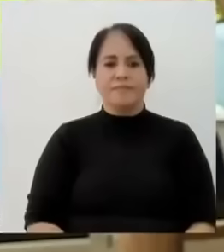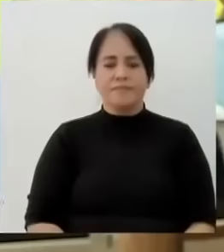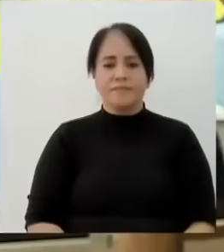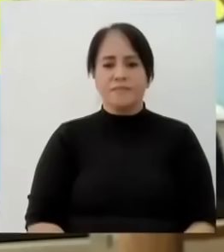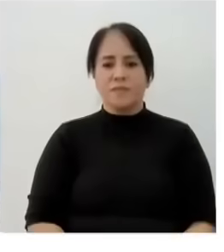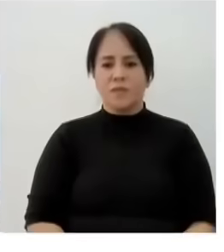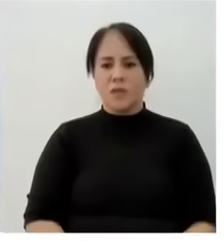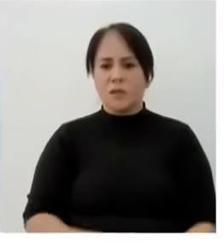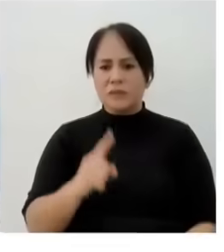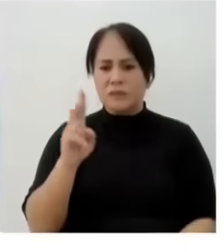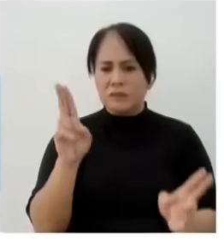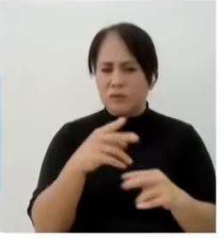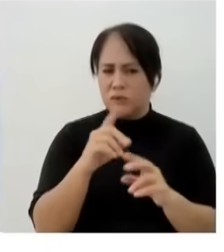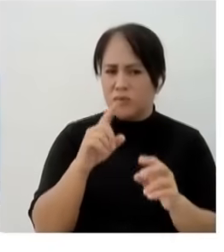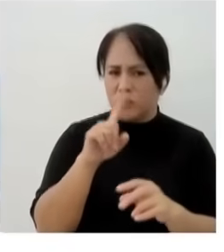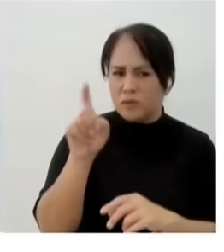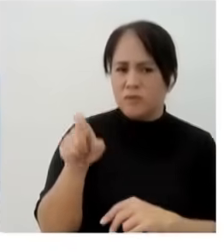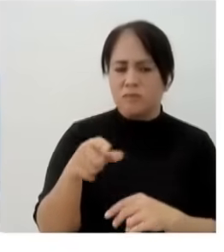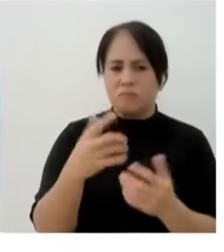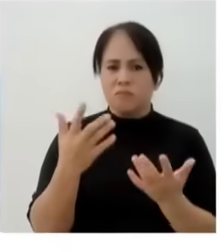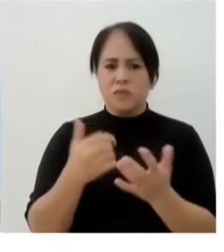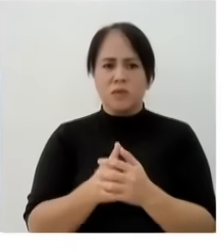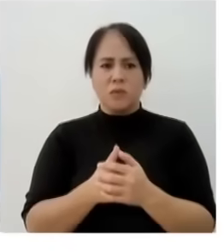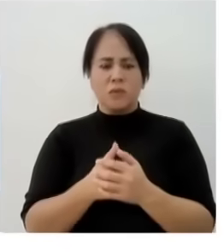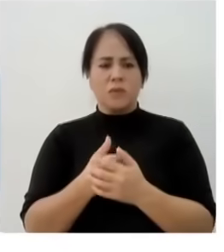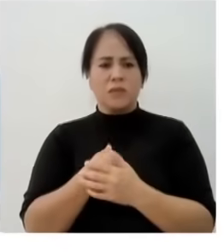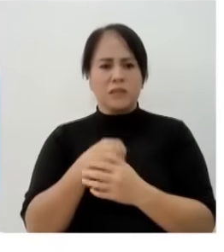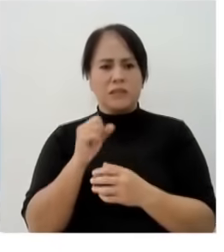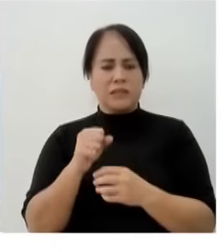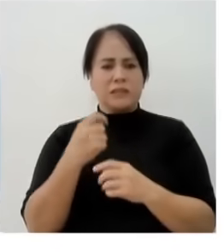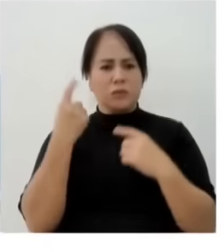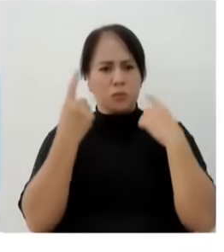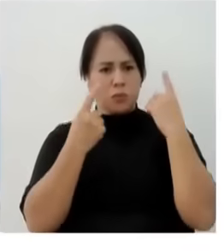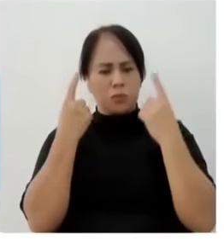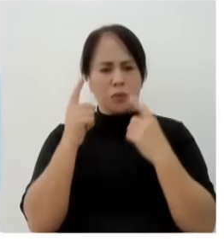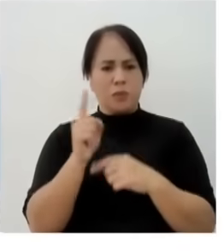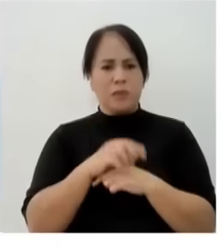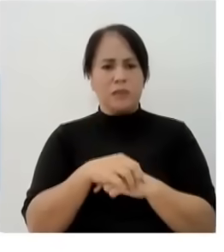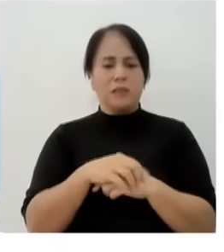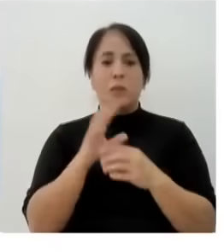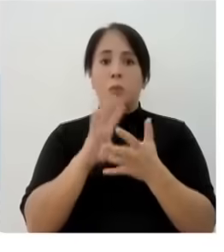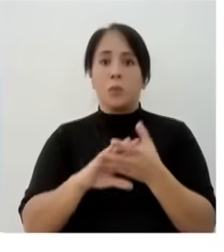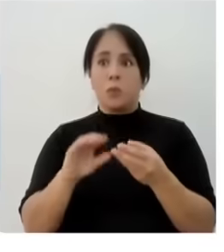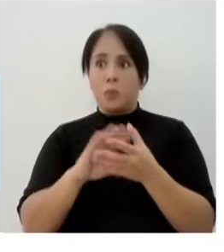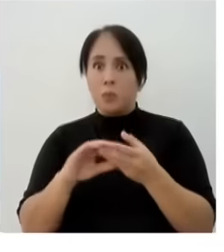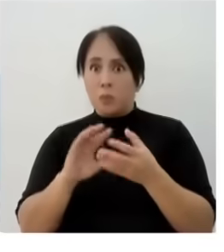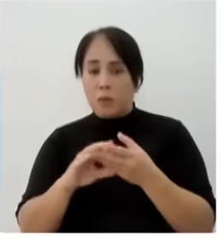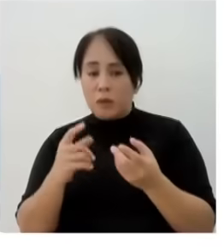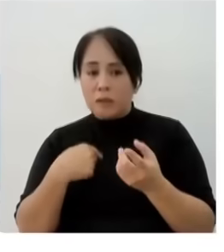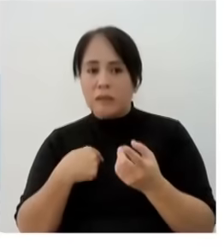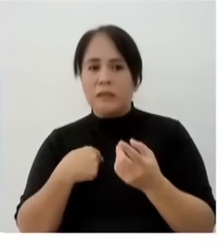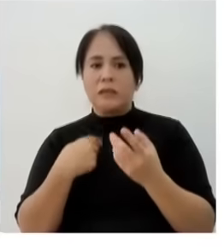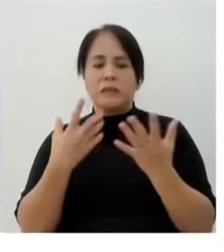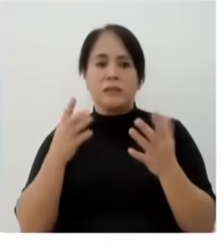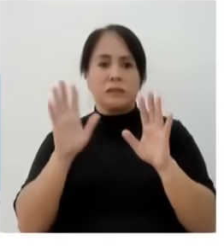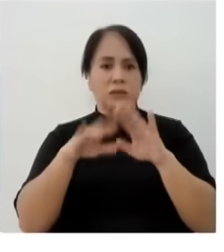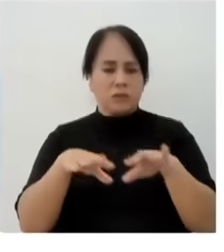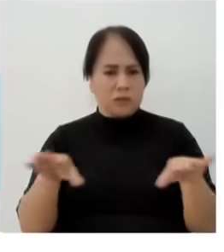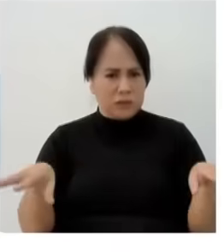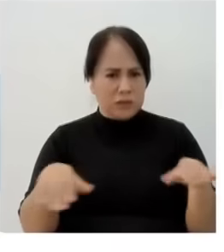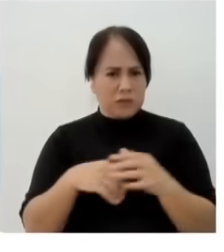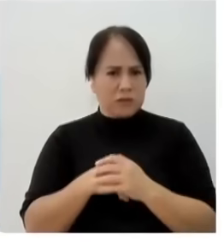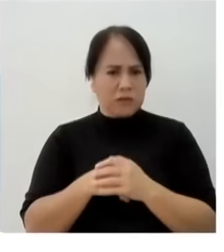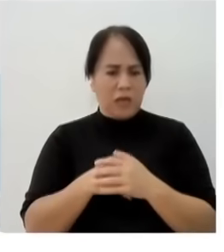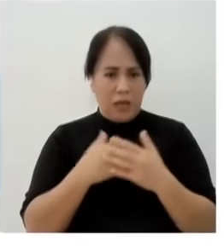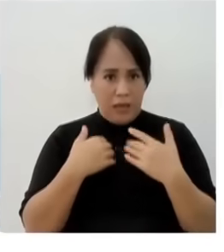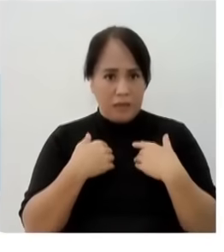quick question for you, and Nico. Of course, the concern really was when the story broke out, was going out to the children. Were you